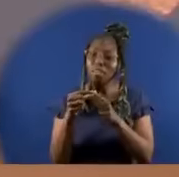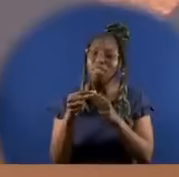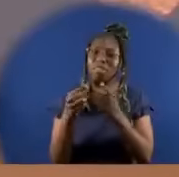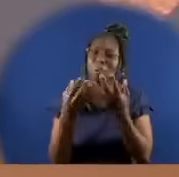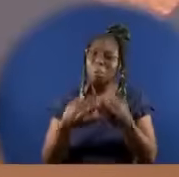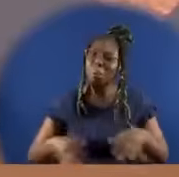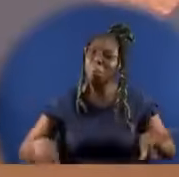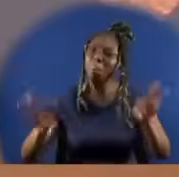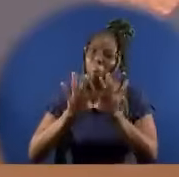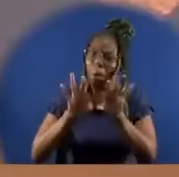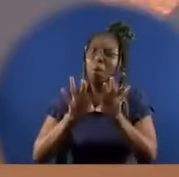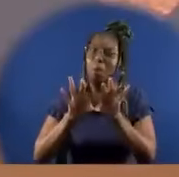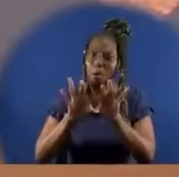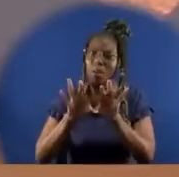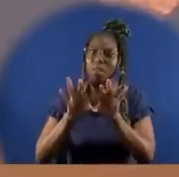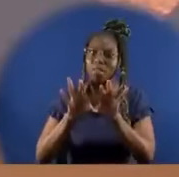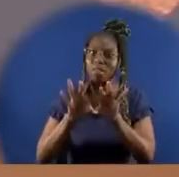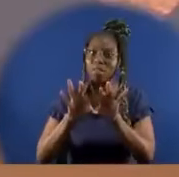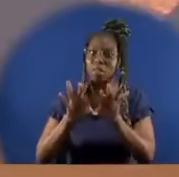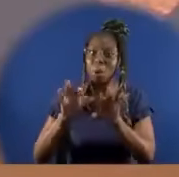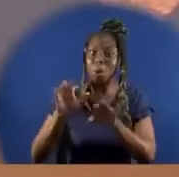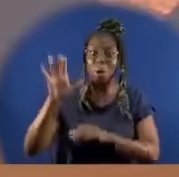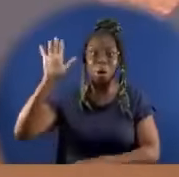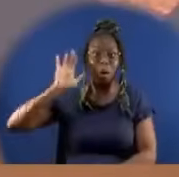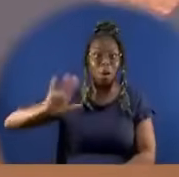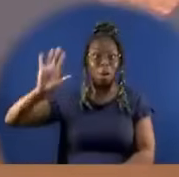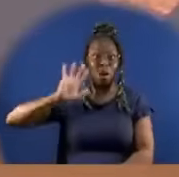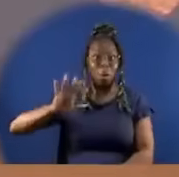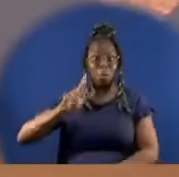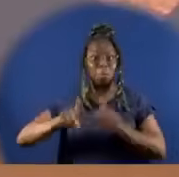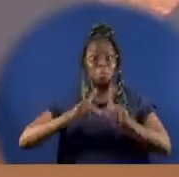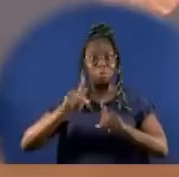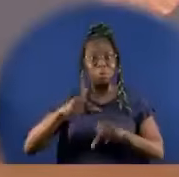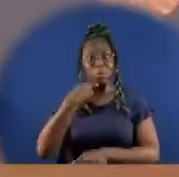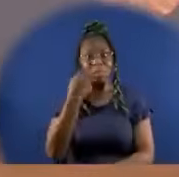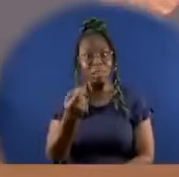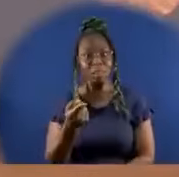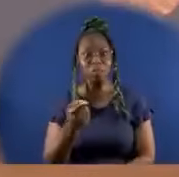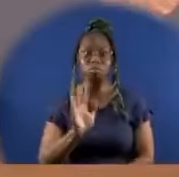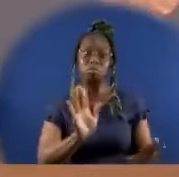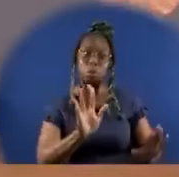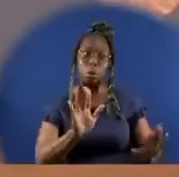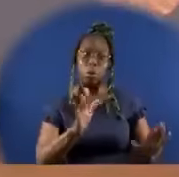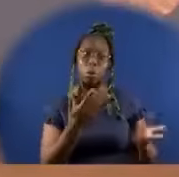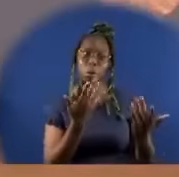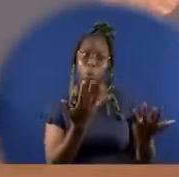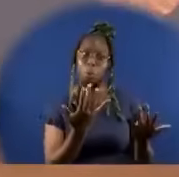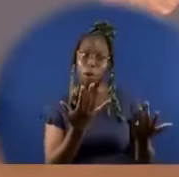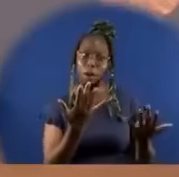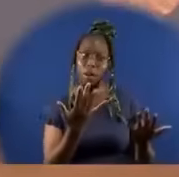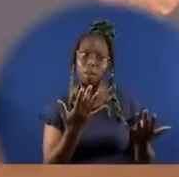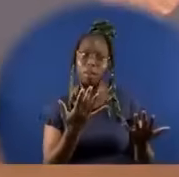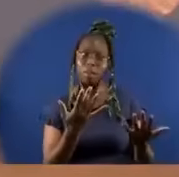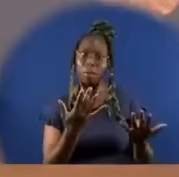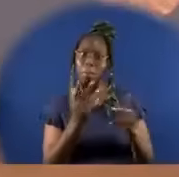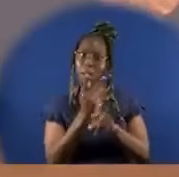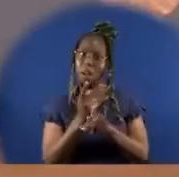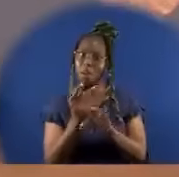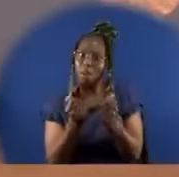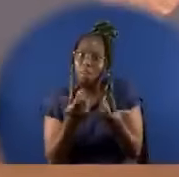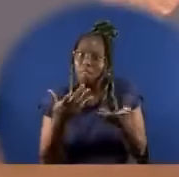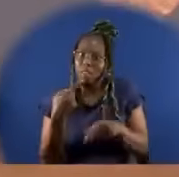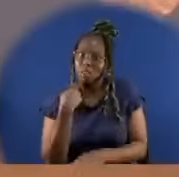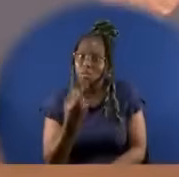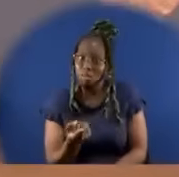old saints used to say, watch your mouth. It literally meant that you're not saying the right thing at the right time in the right way.